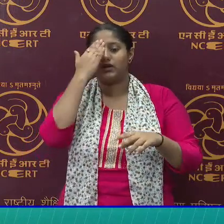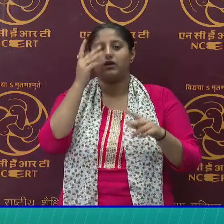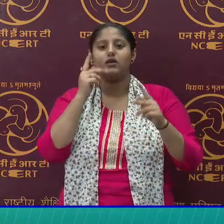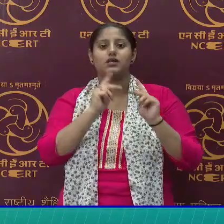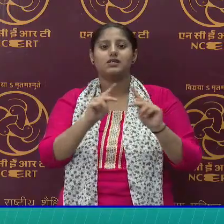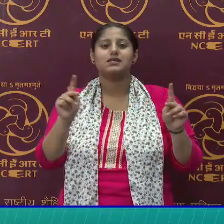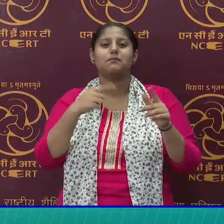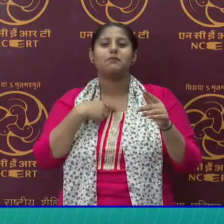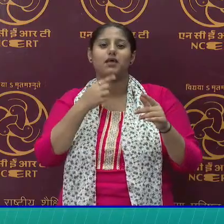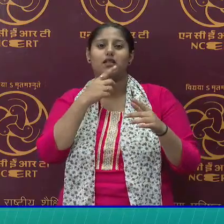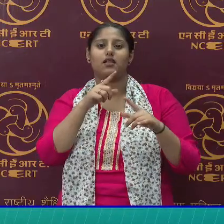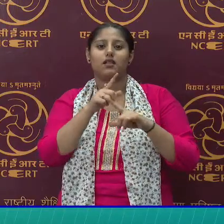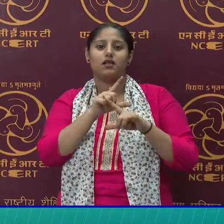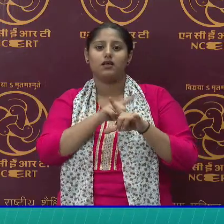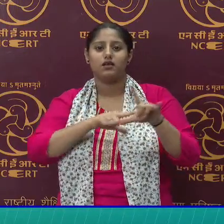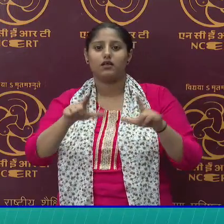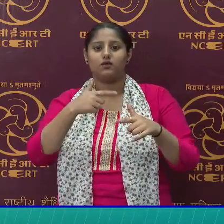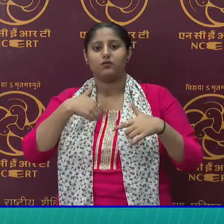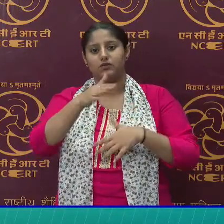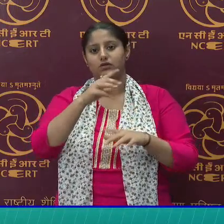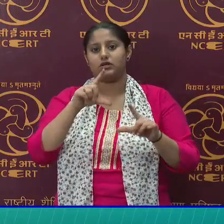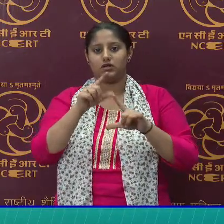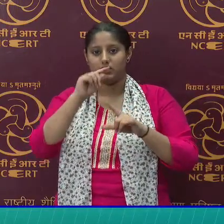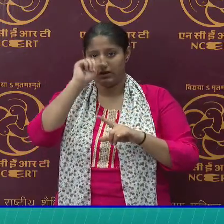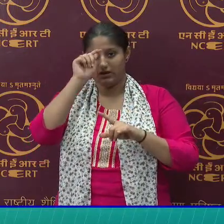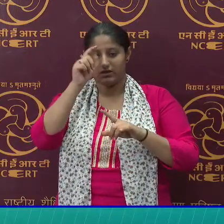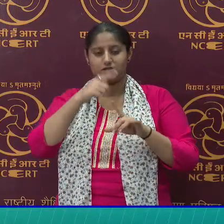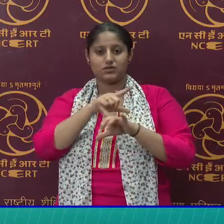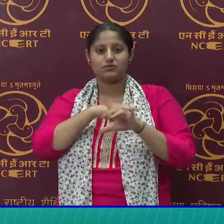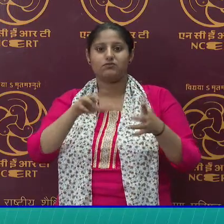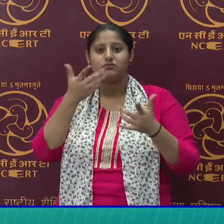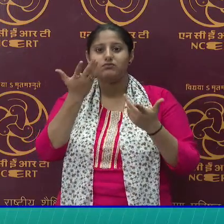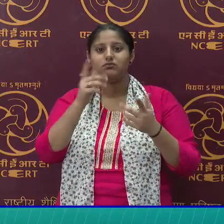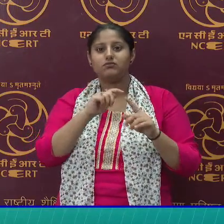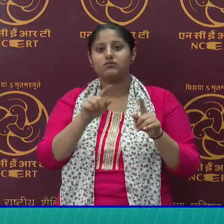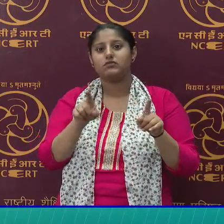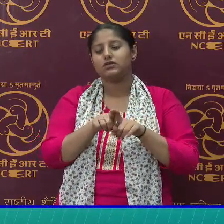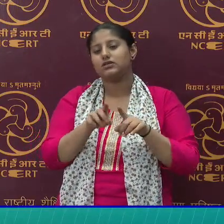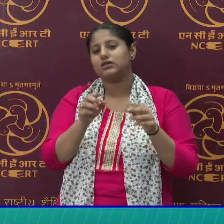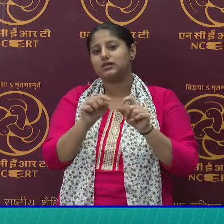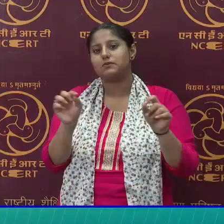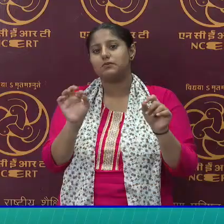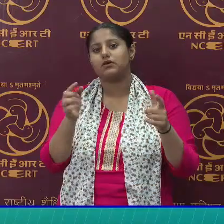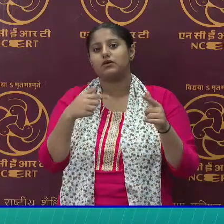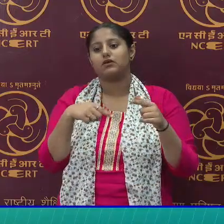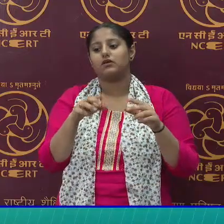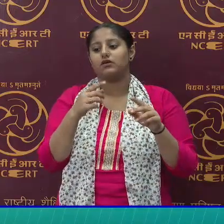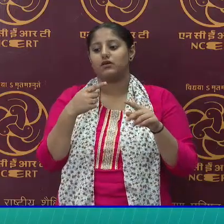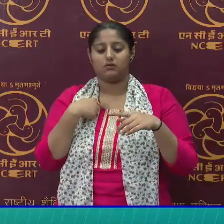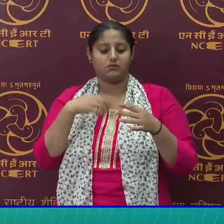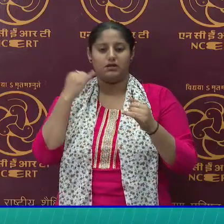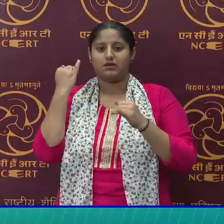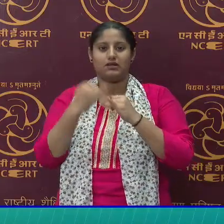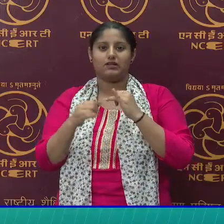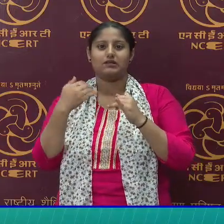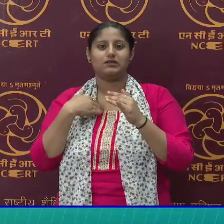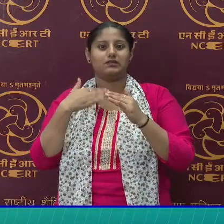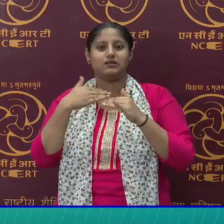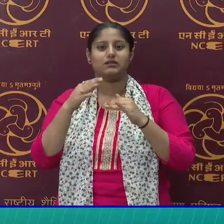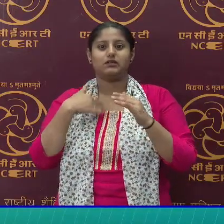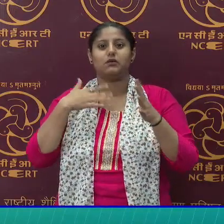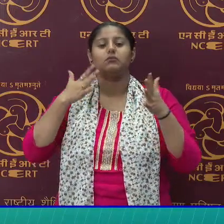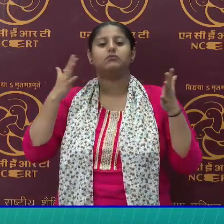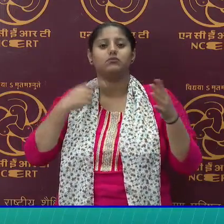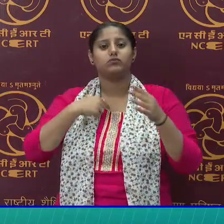a student of English literature. Then we also brought it, we didn't end it there. We brought